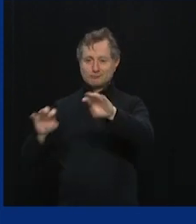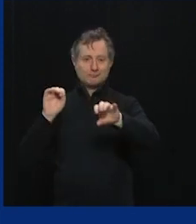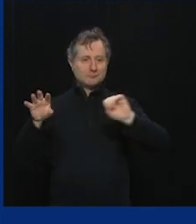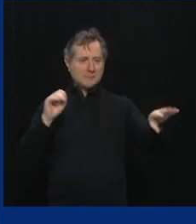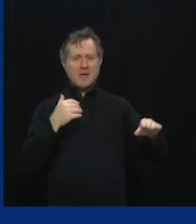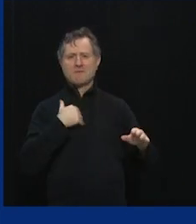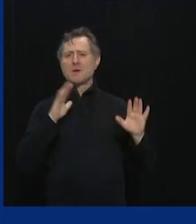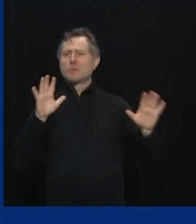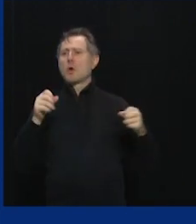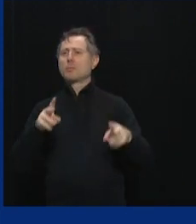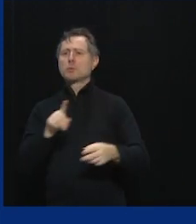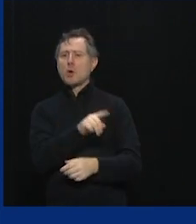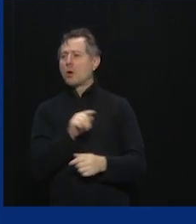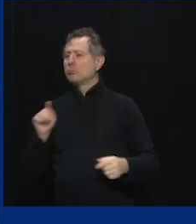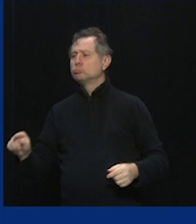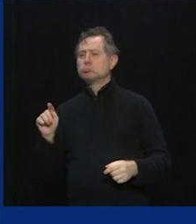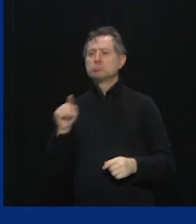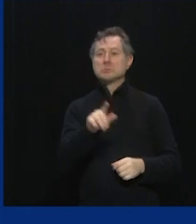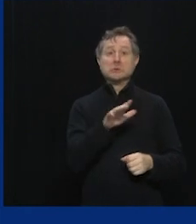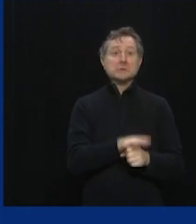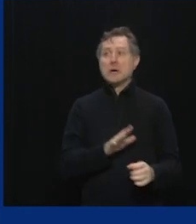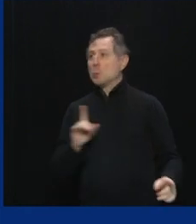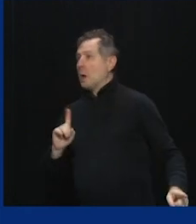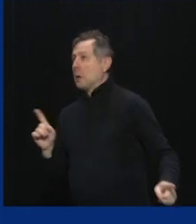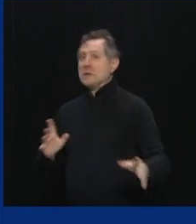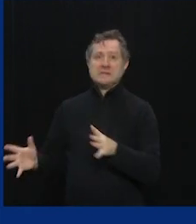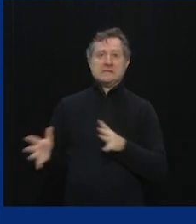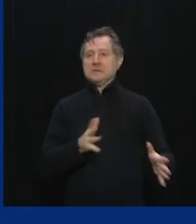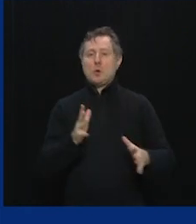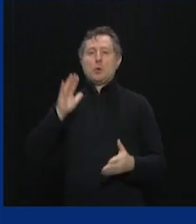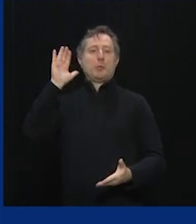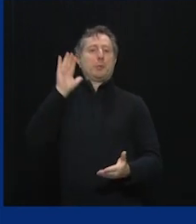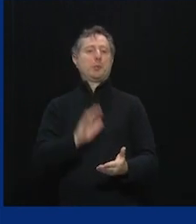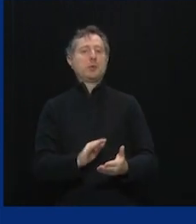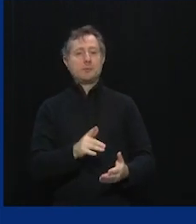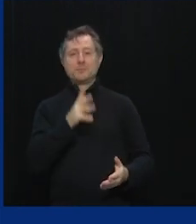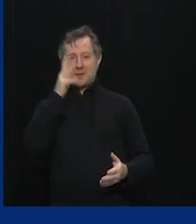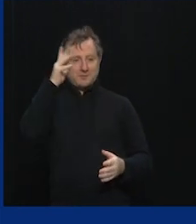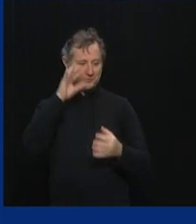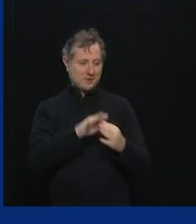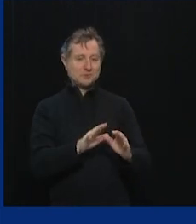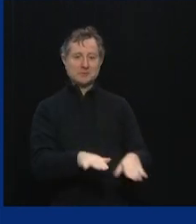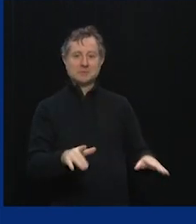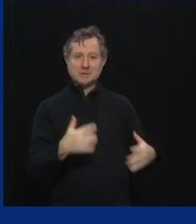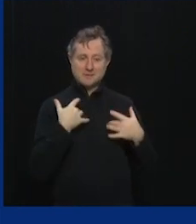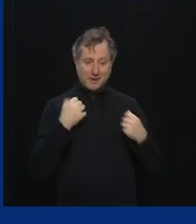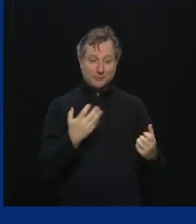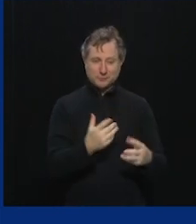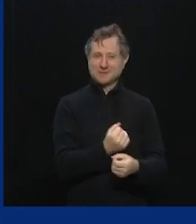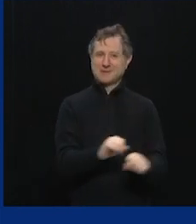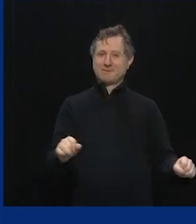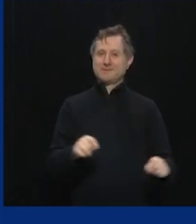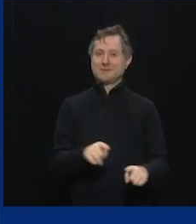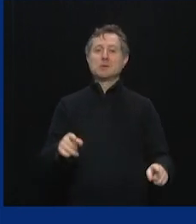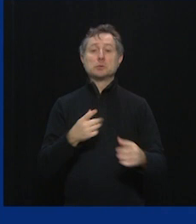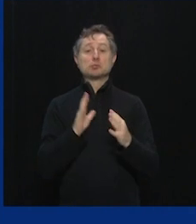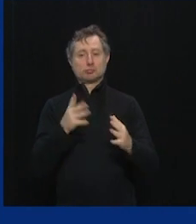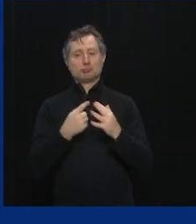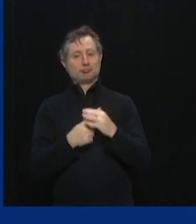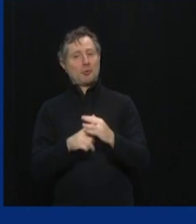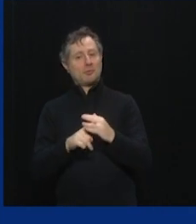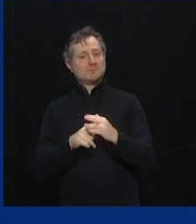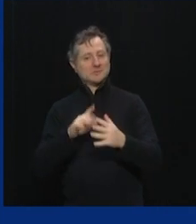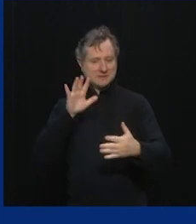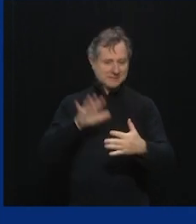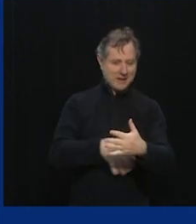again, just relieve some of the stress that parents are feeling about the safety and health of their children. So let's start scheduling people. And again, we're going to monitor